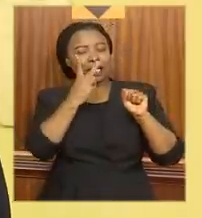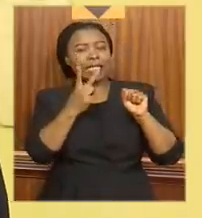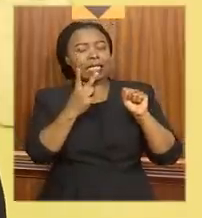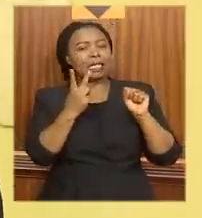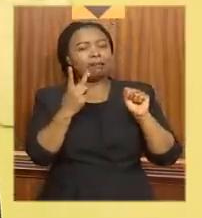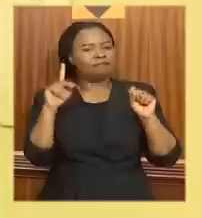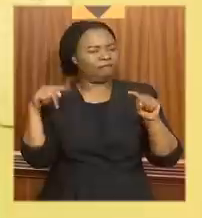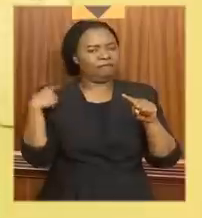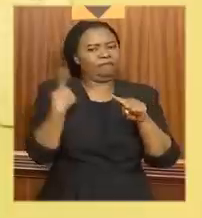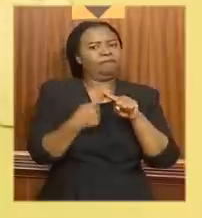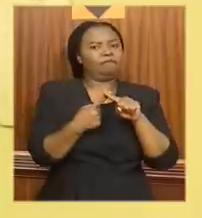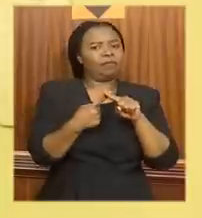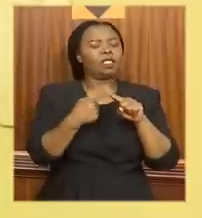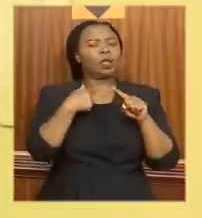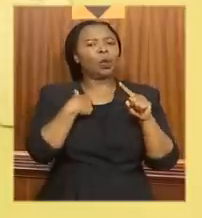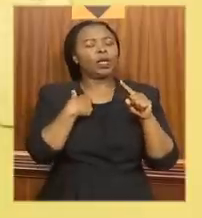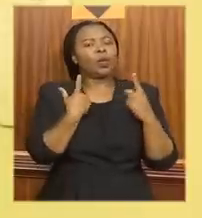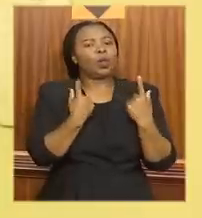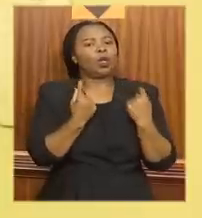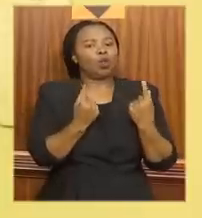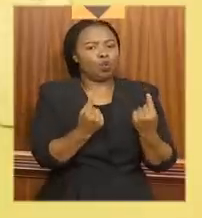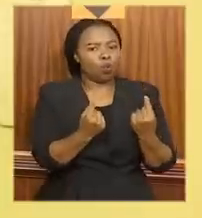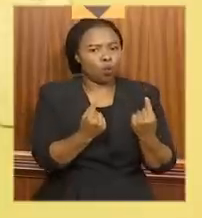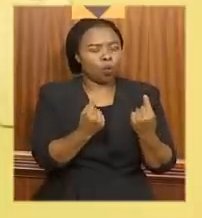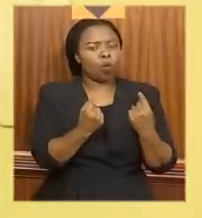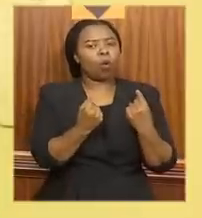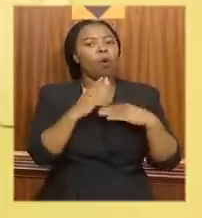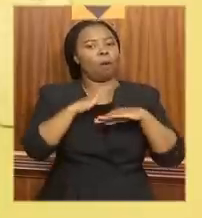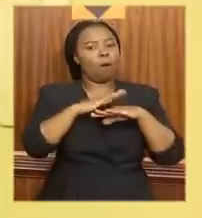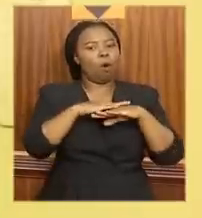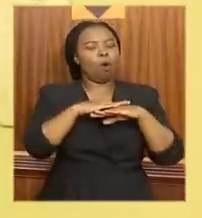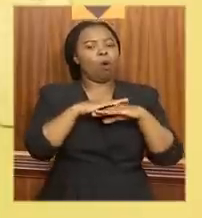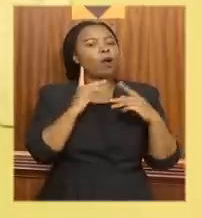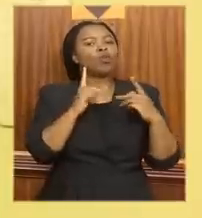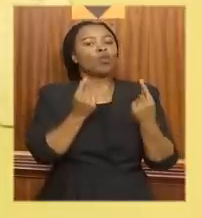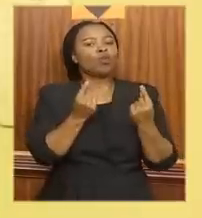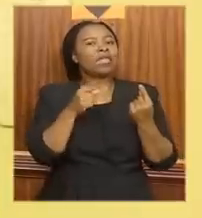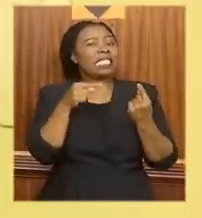taken and the actions that we continue to take are not enough.